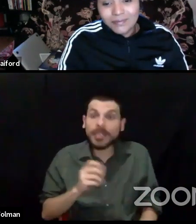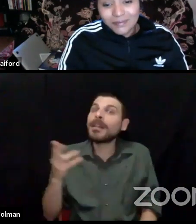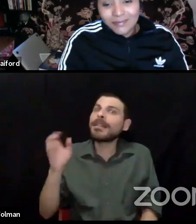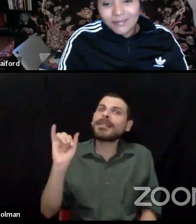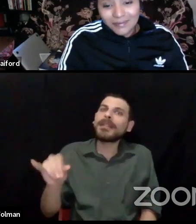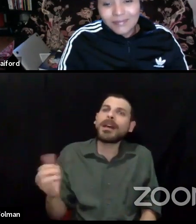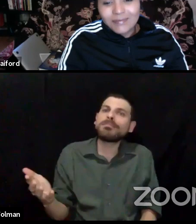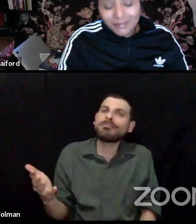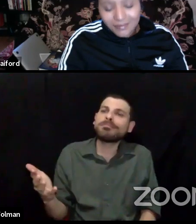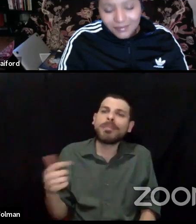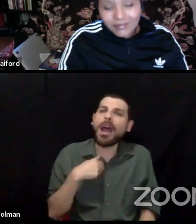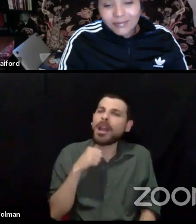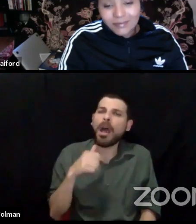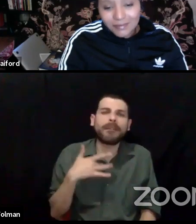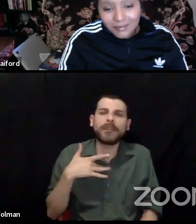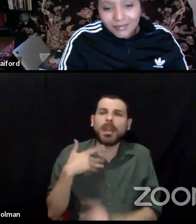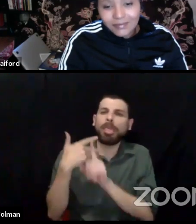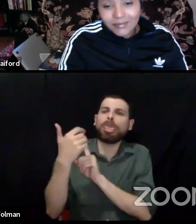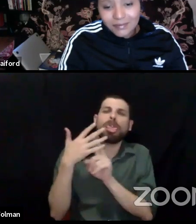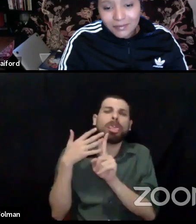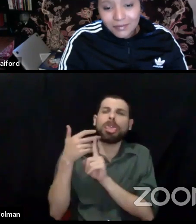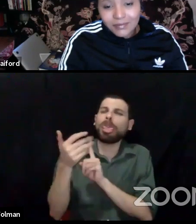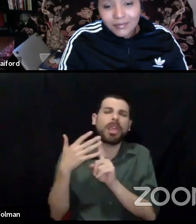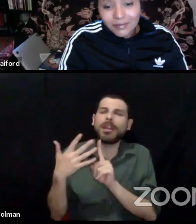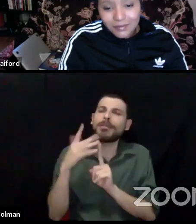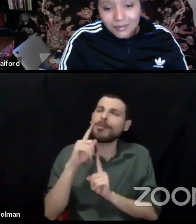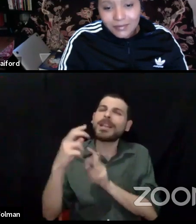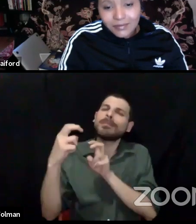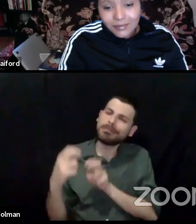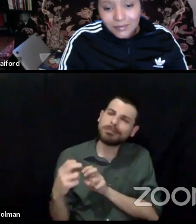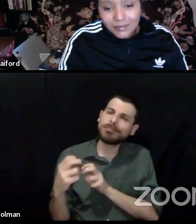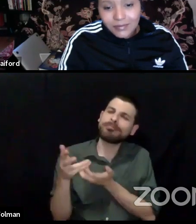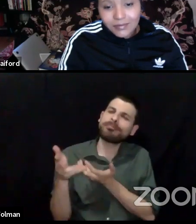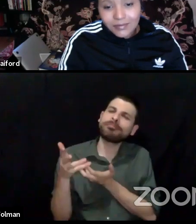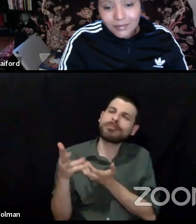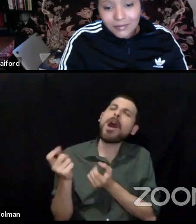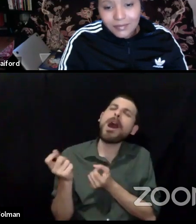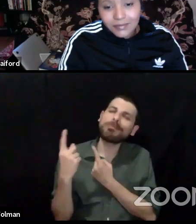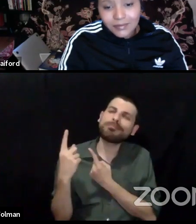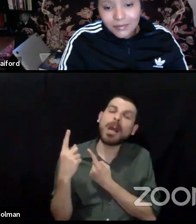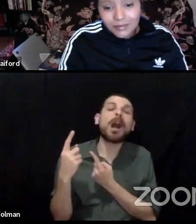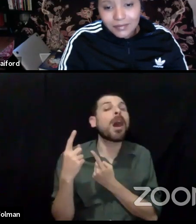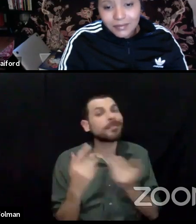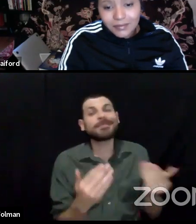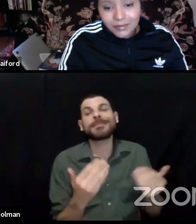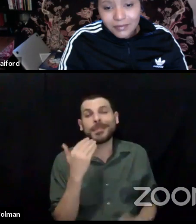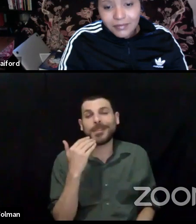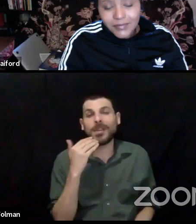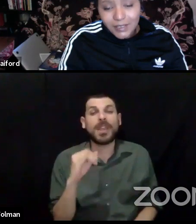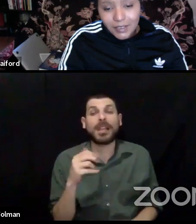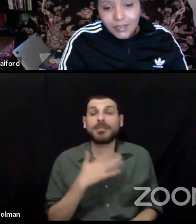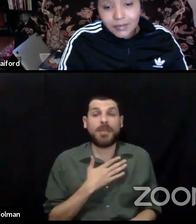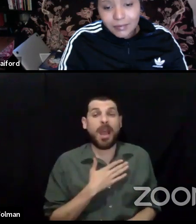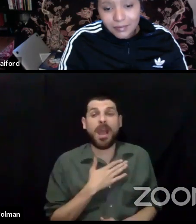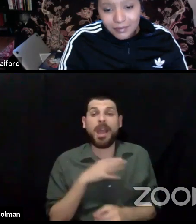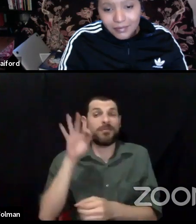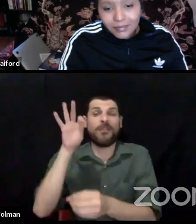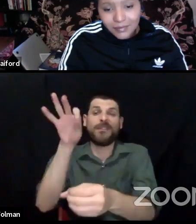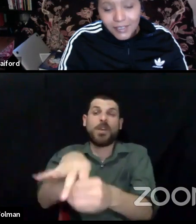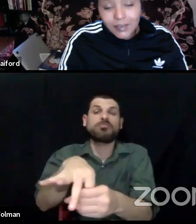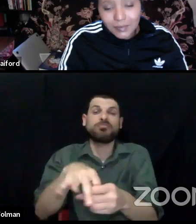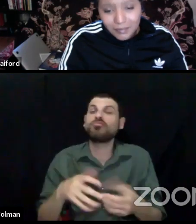I will walk away with a deeper understanding what your role is. And that's the problem. Like, that's what gets my vote. Yeah. You